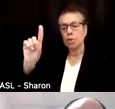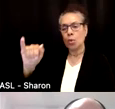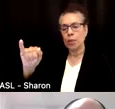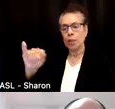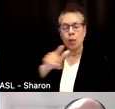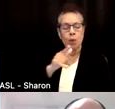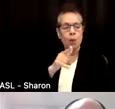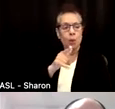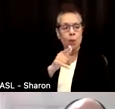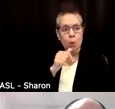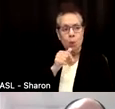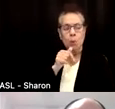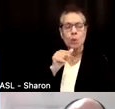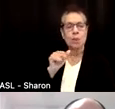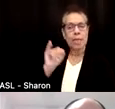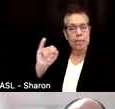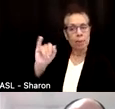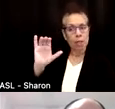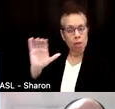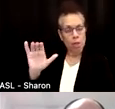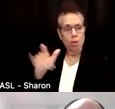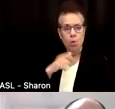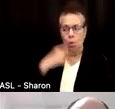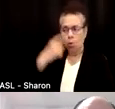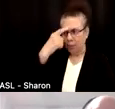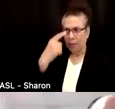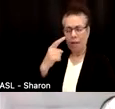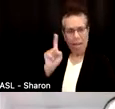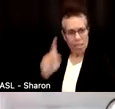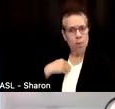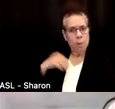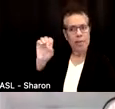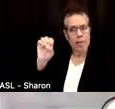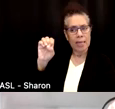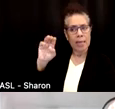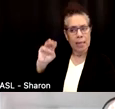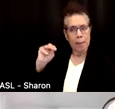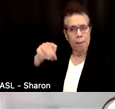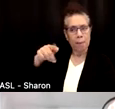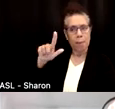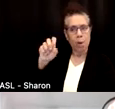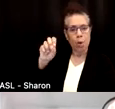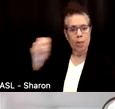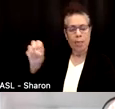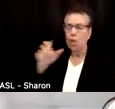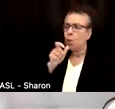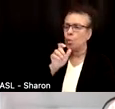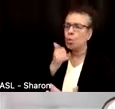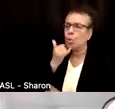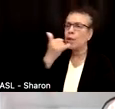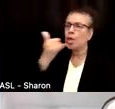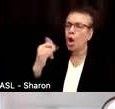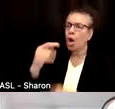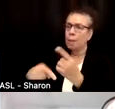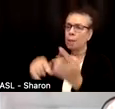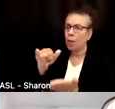who believes that they are employees and not contractors, who is the best person to contact to get